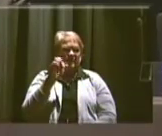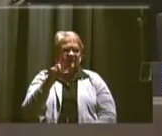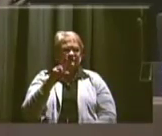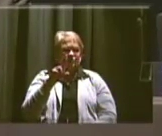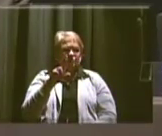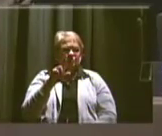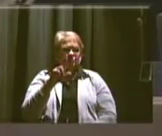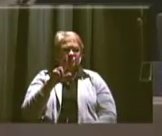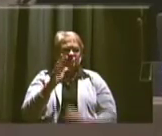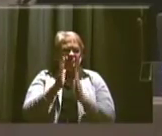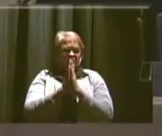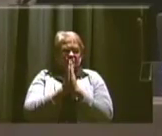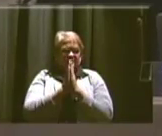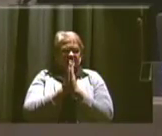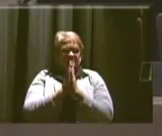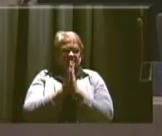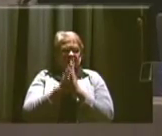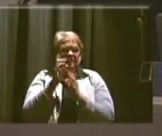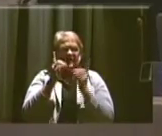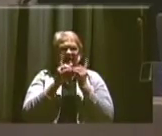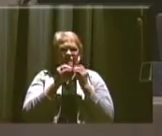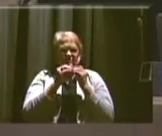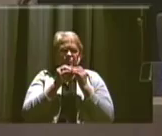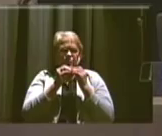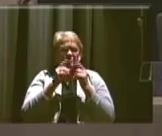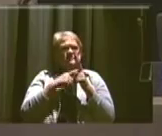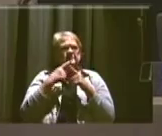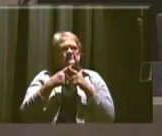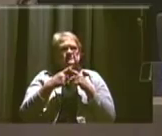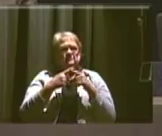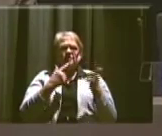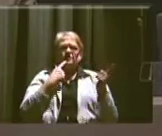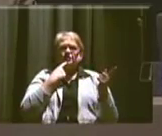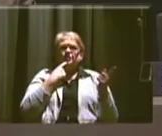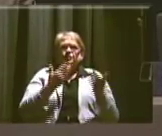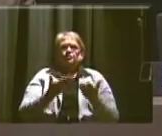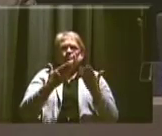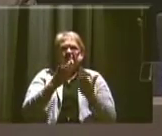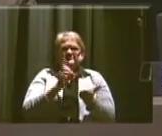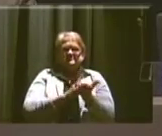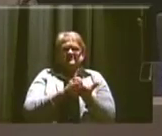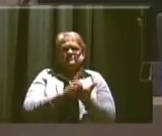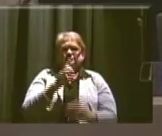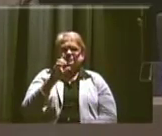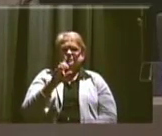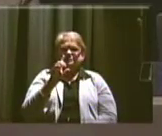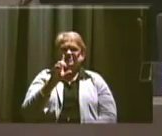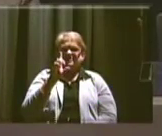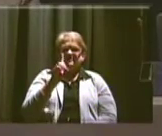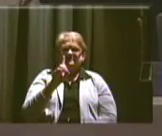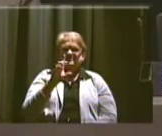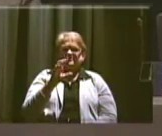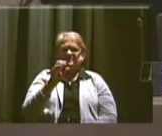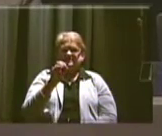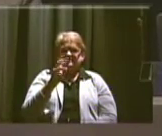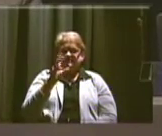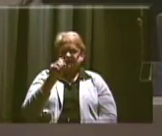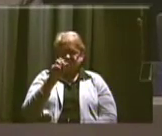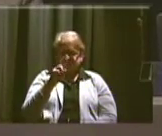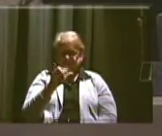I have one more then. You mentioned, Dr. Radosky, that with respect to waiver number